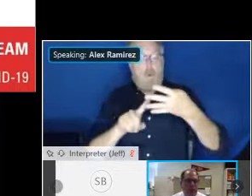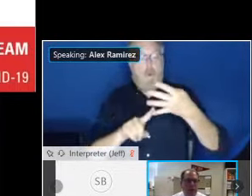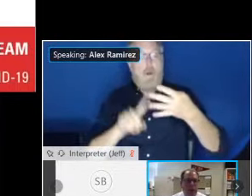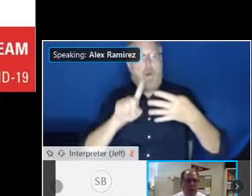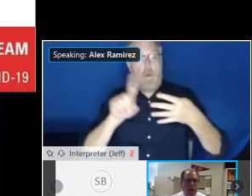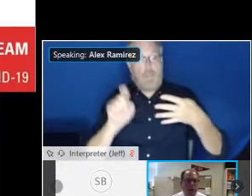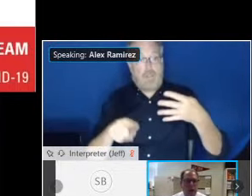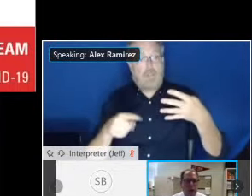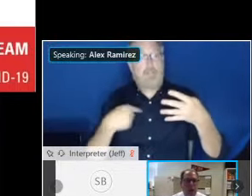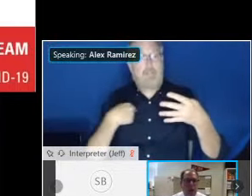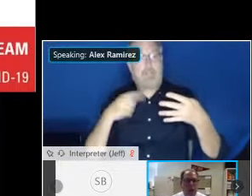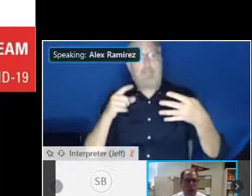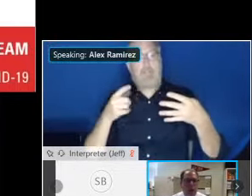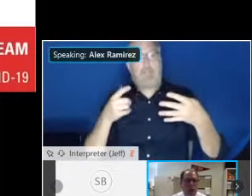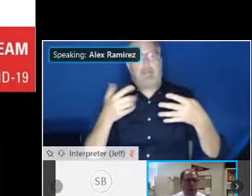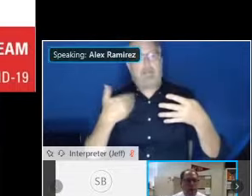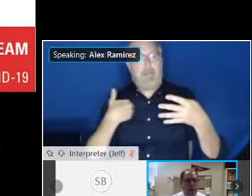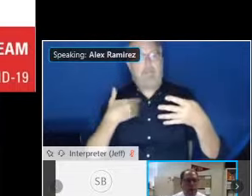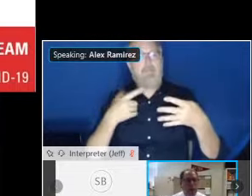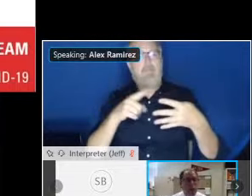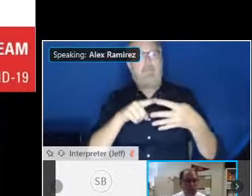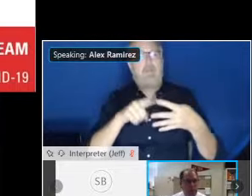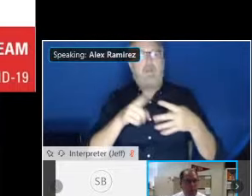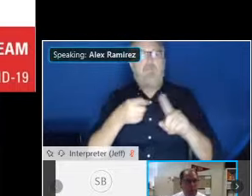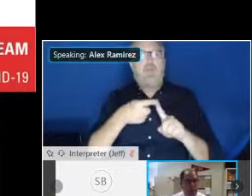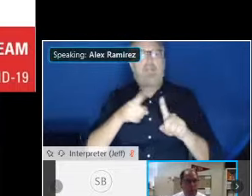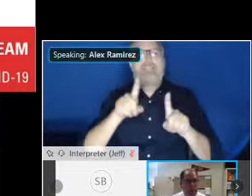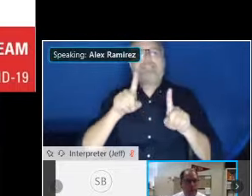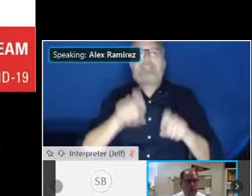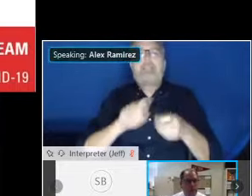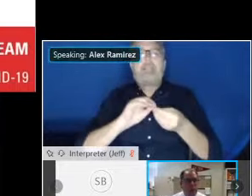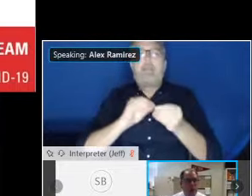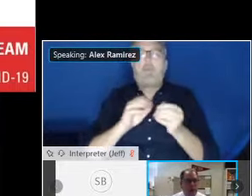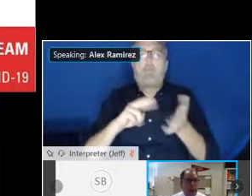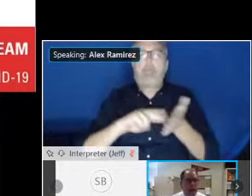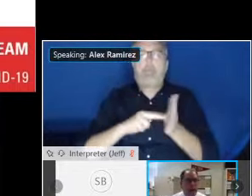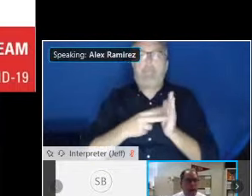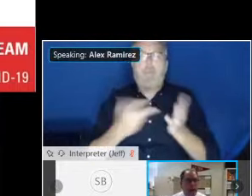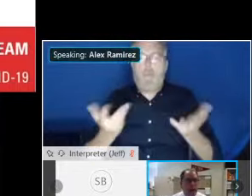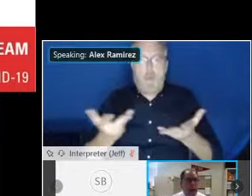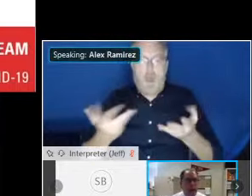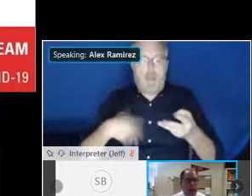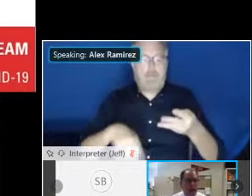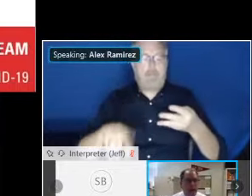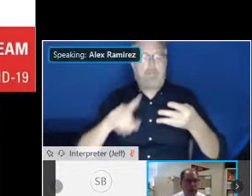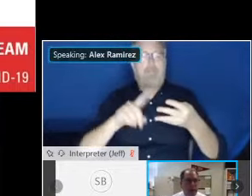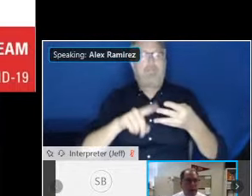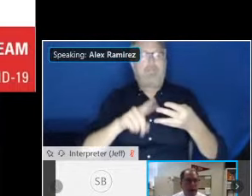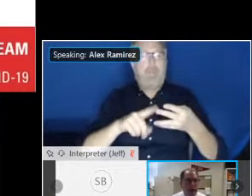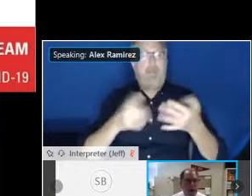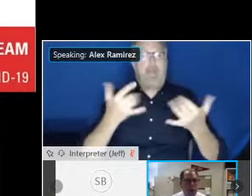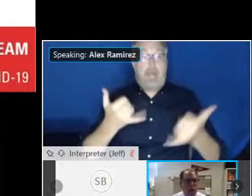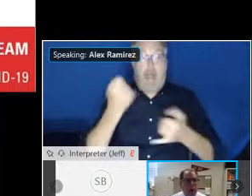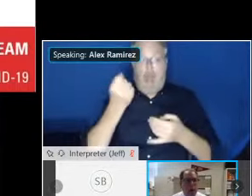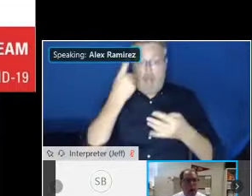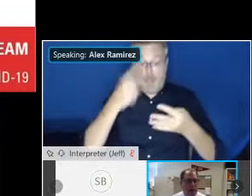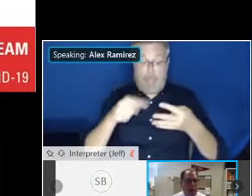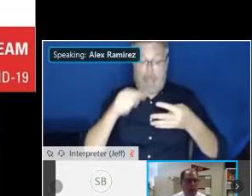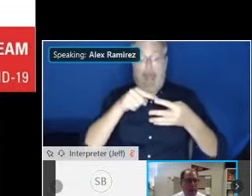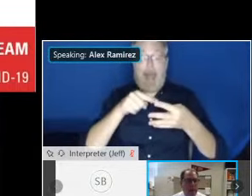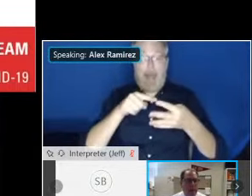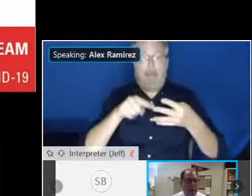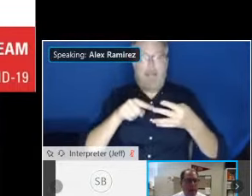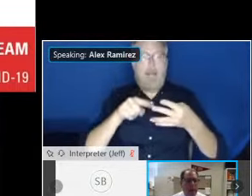would have. First, what does the testing numbers really mean? Second, now that I understand that, what